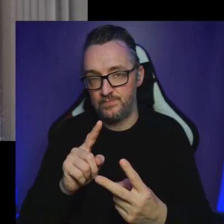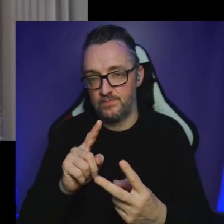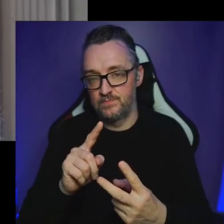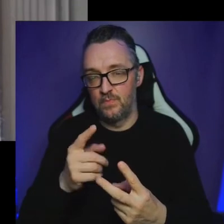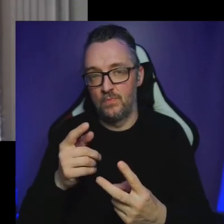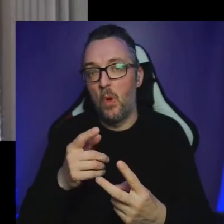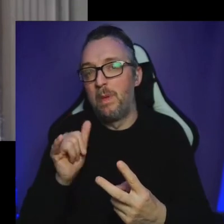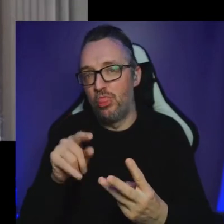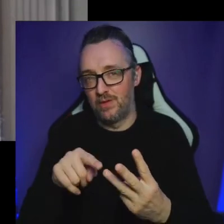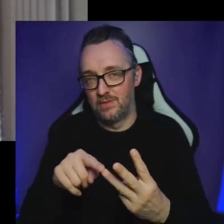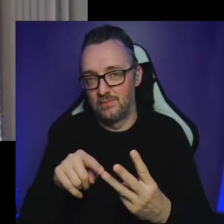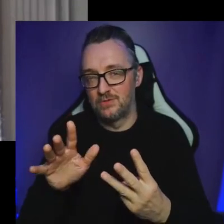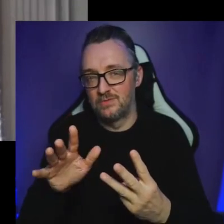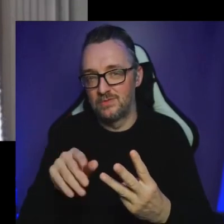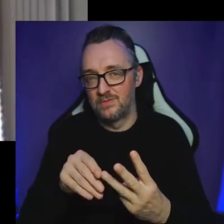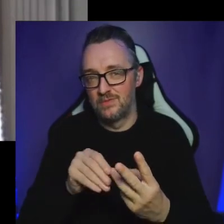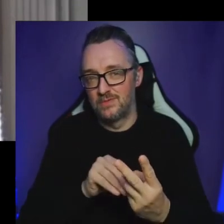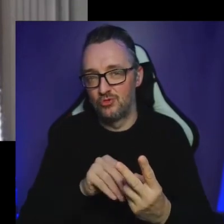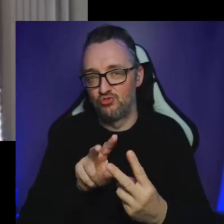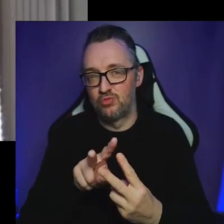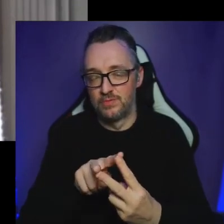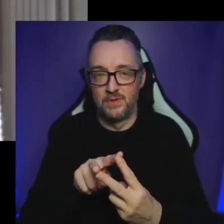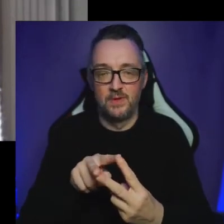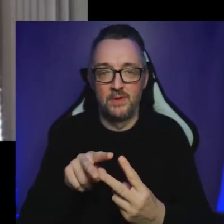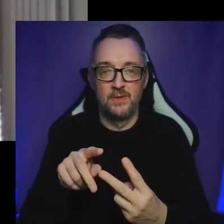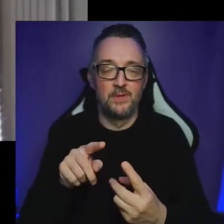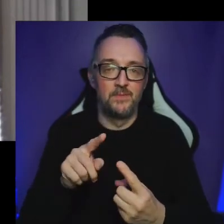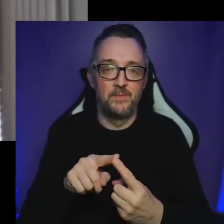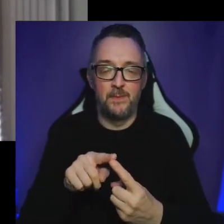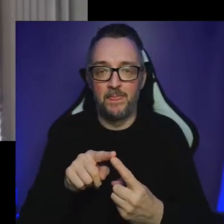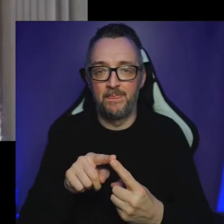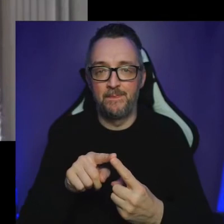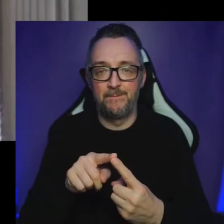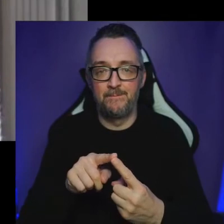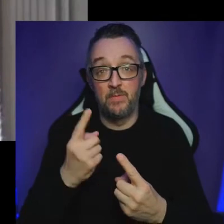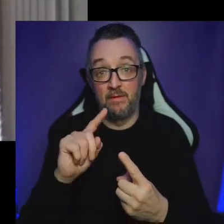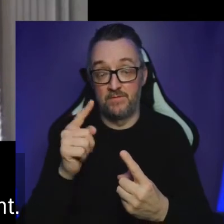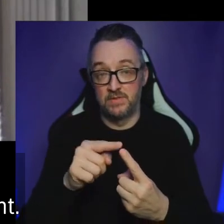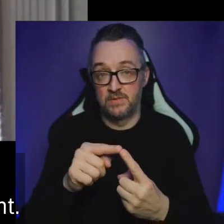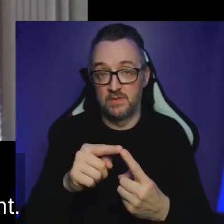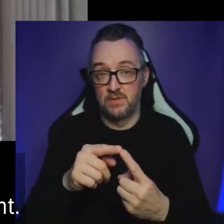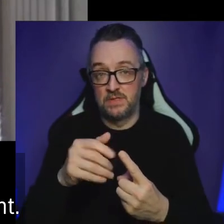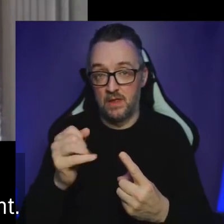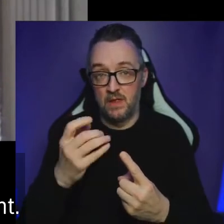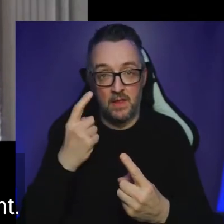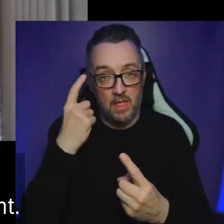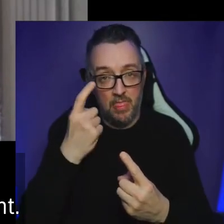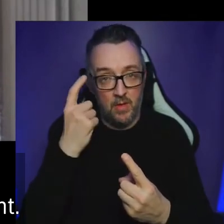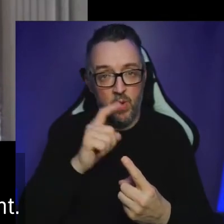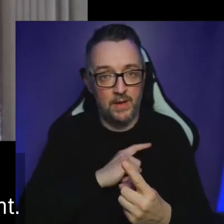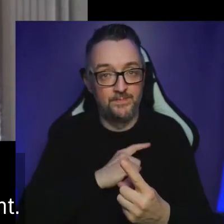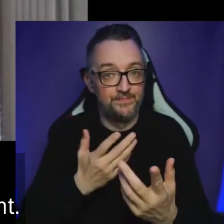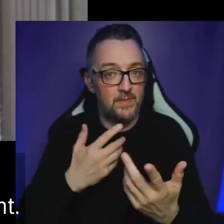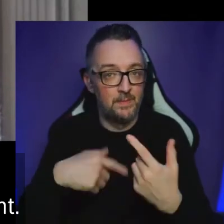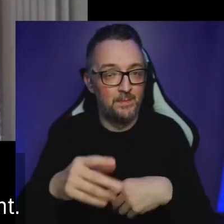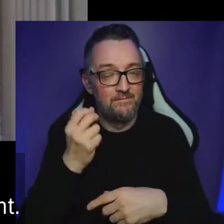Maybe three, but we'll stick with two for the moment. So I think the first thing to think about, and this is something that we forget, is